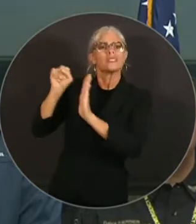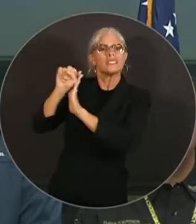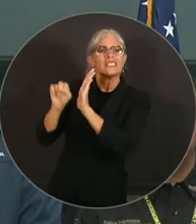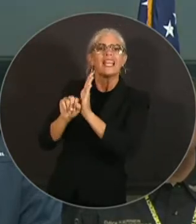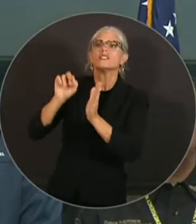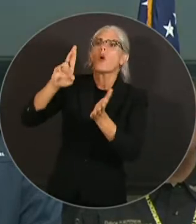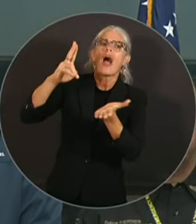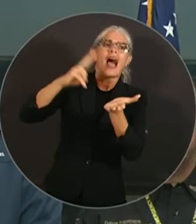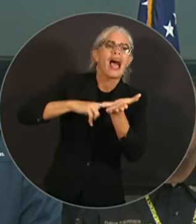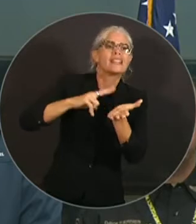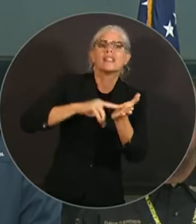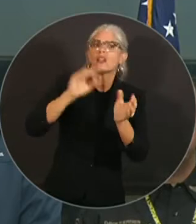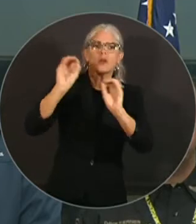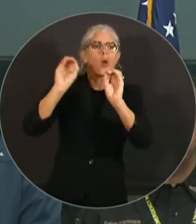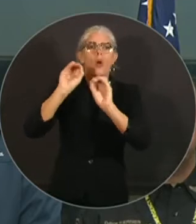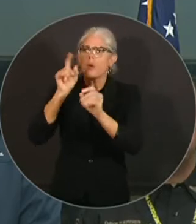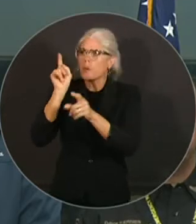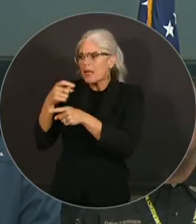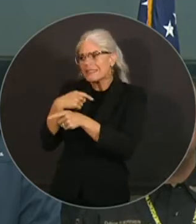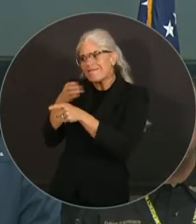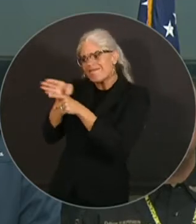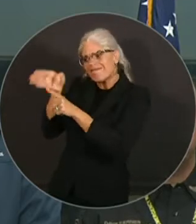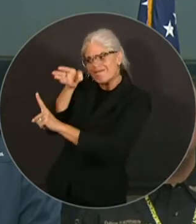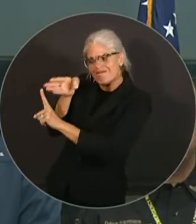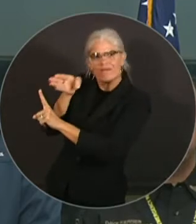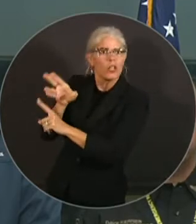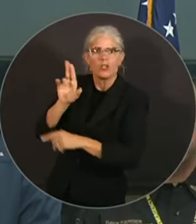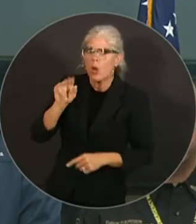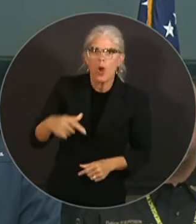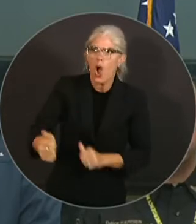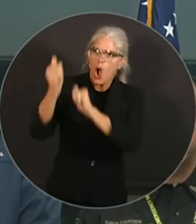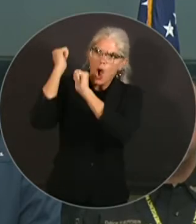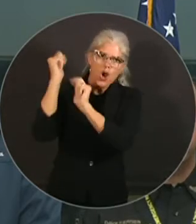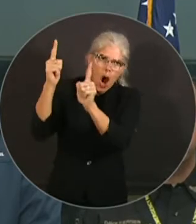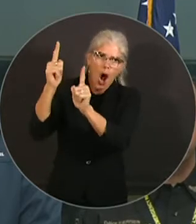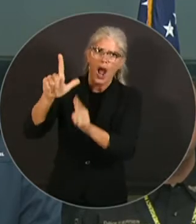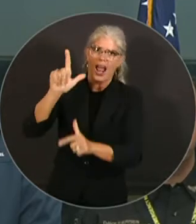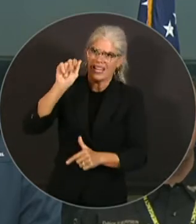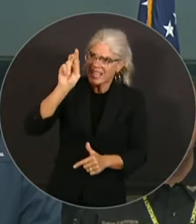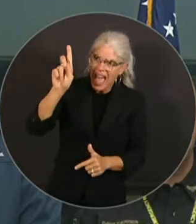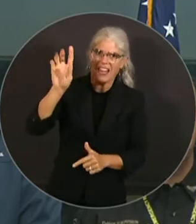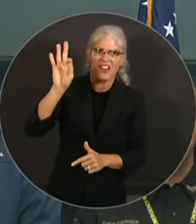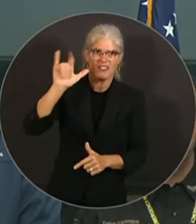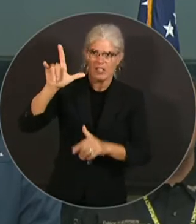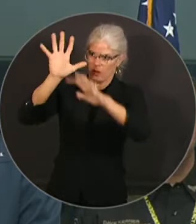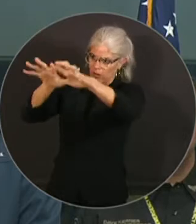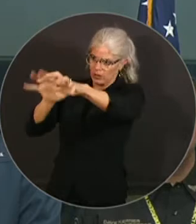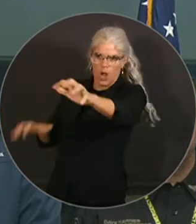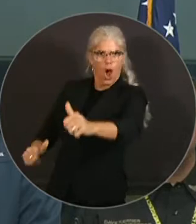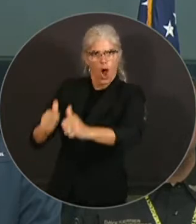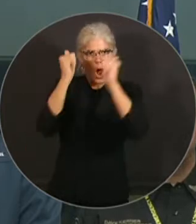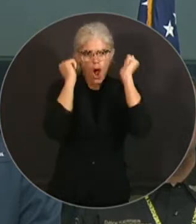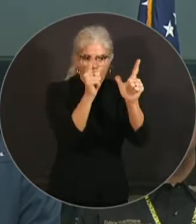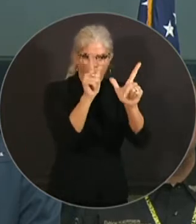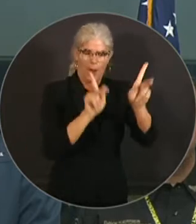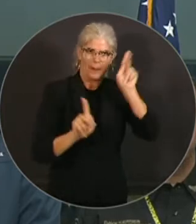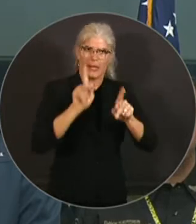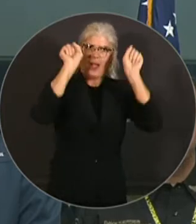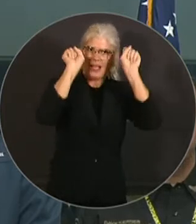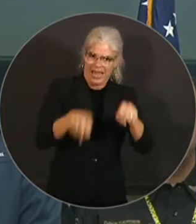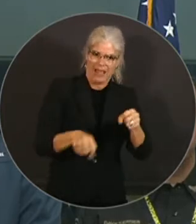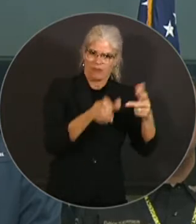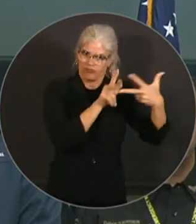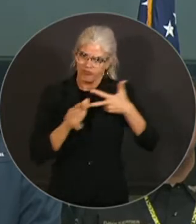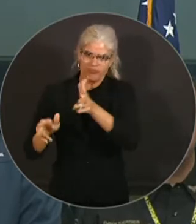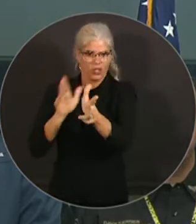but for private individuals and citizens. And so if you've got a pickup truck, you can load debris up. We want you to go and do